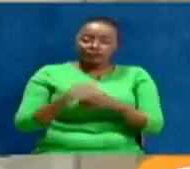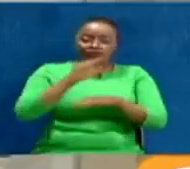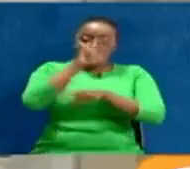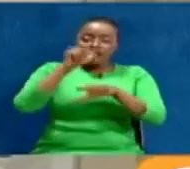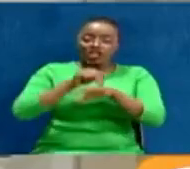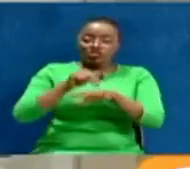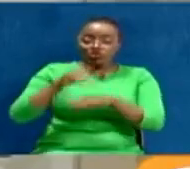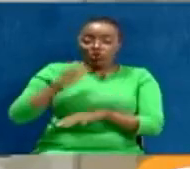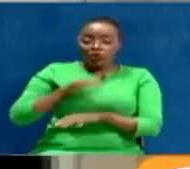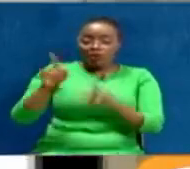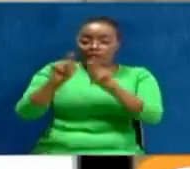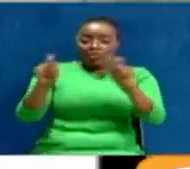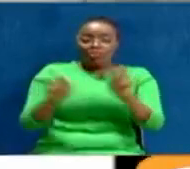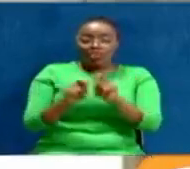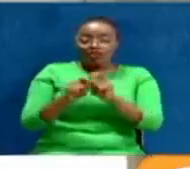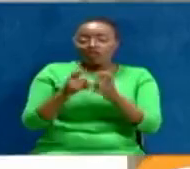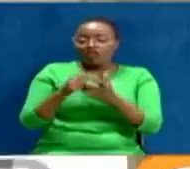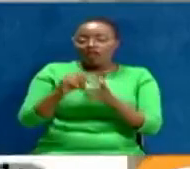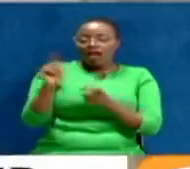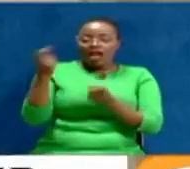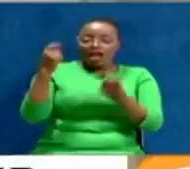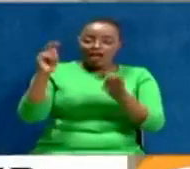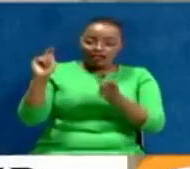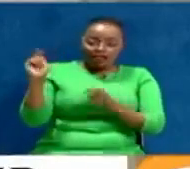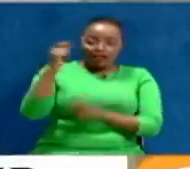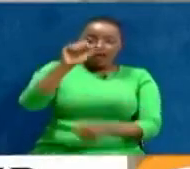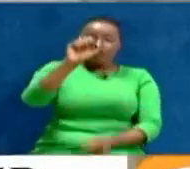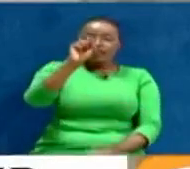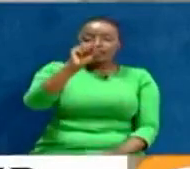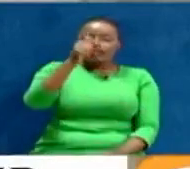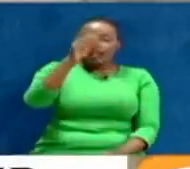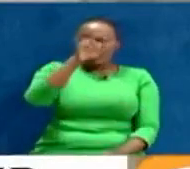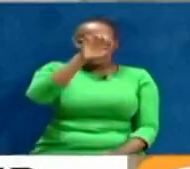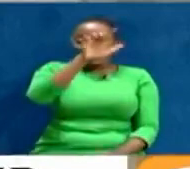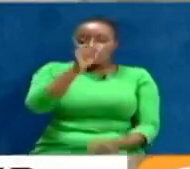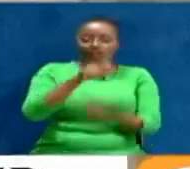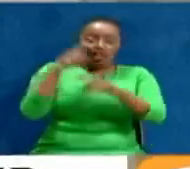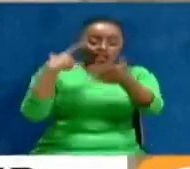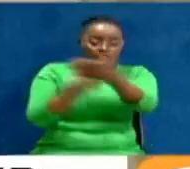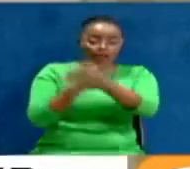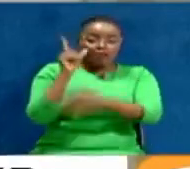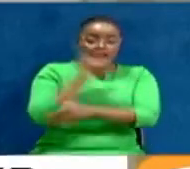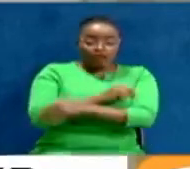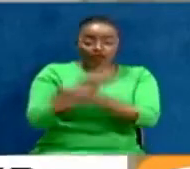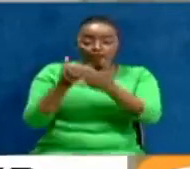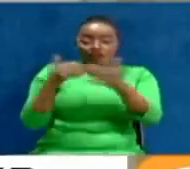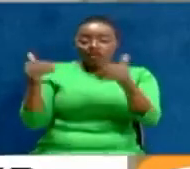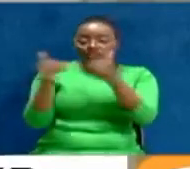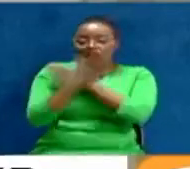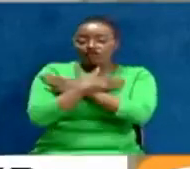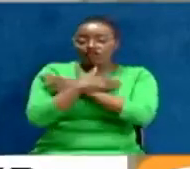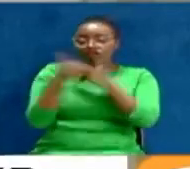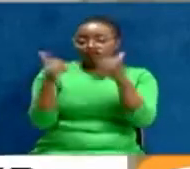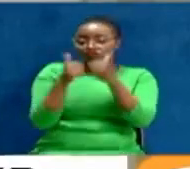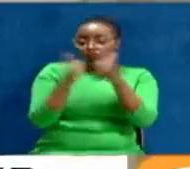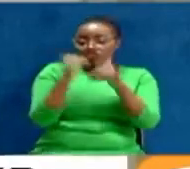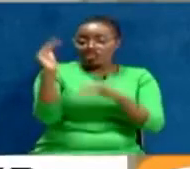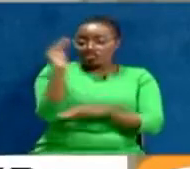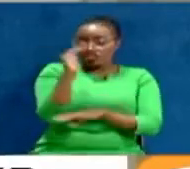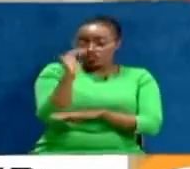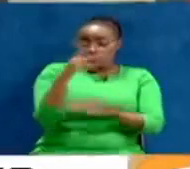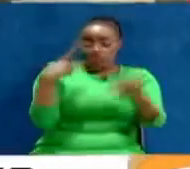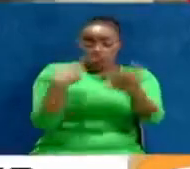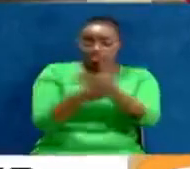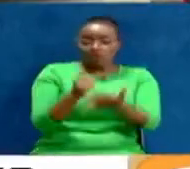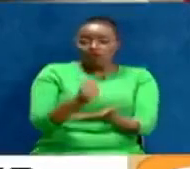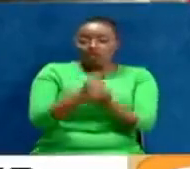The national women's team Harambee Starlets received their first dose of the COVID-19 vaccine ahead of their friendly against Zambia. The vaccination